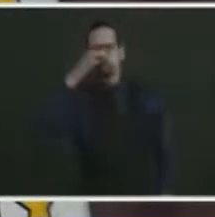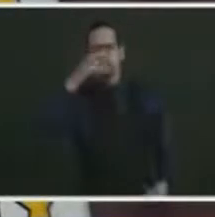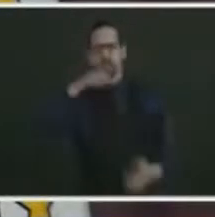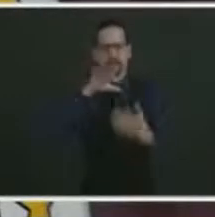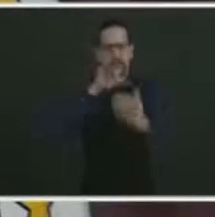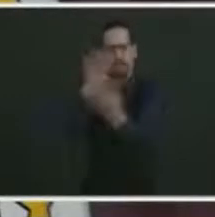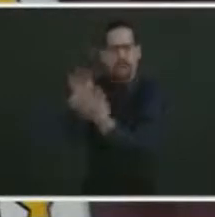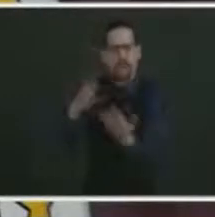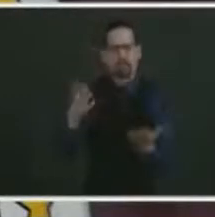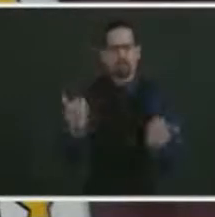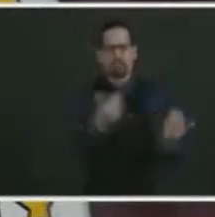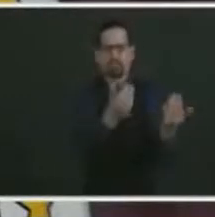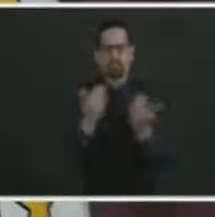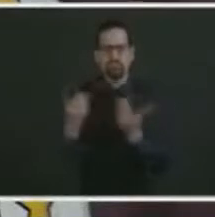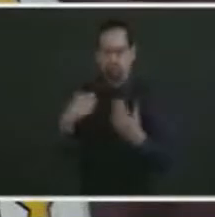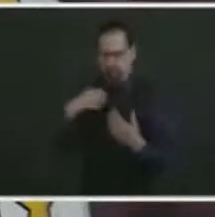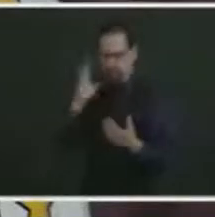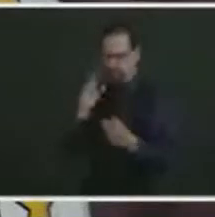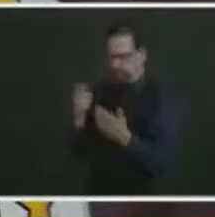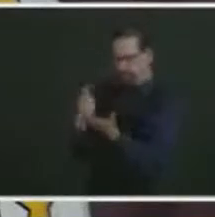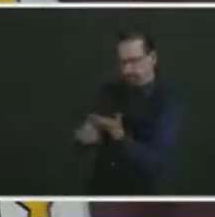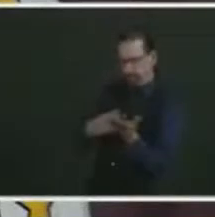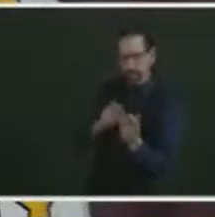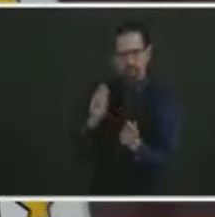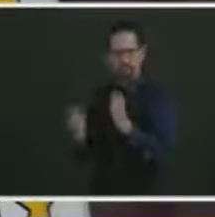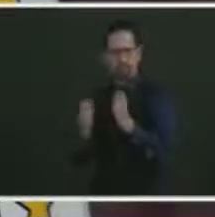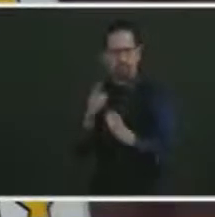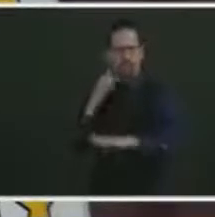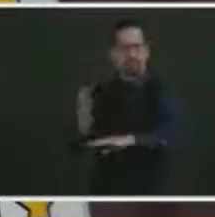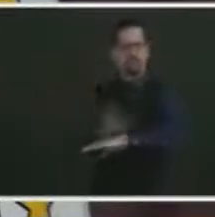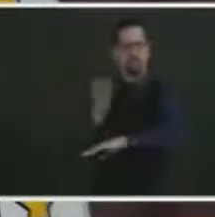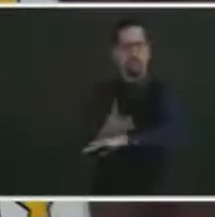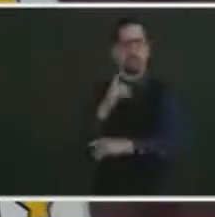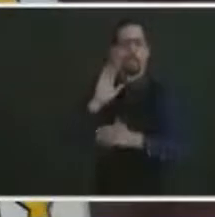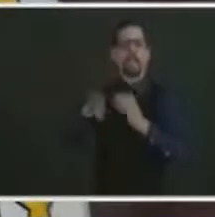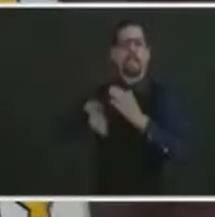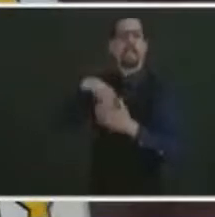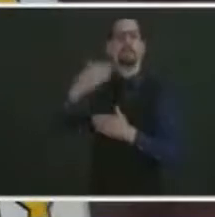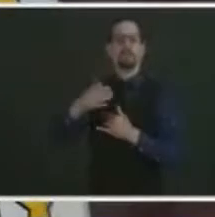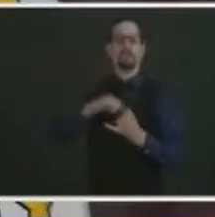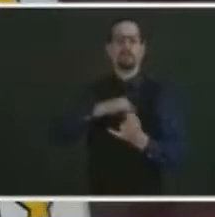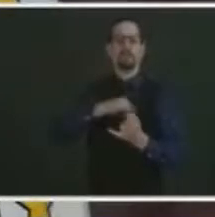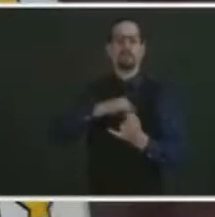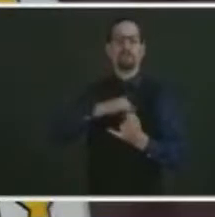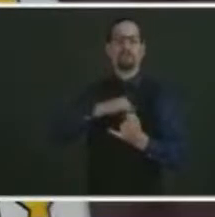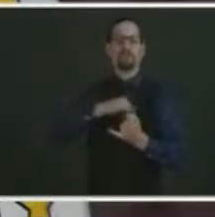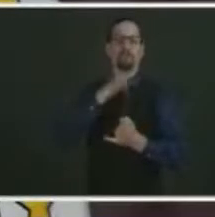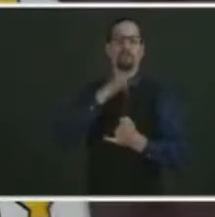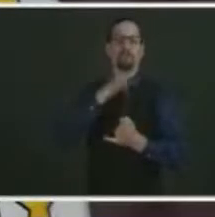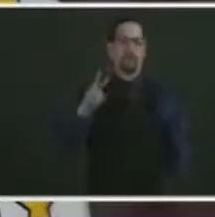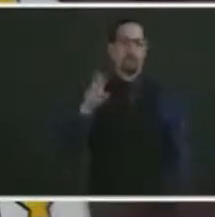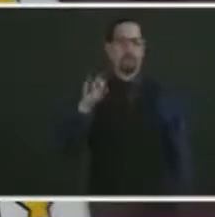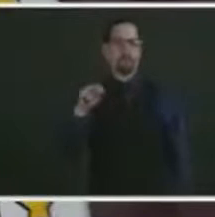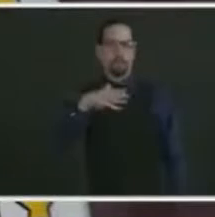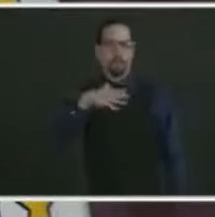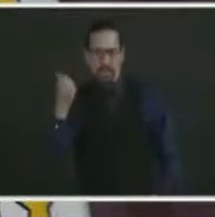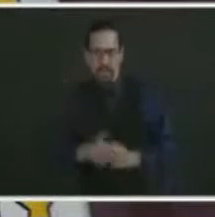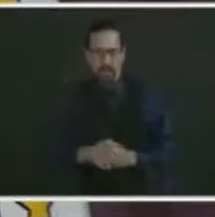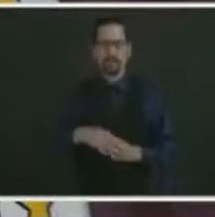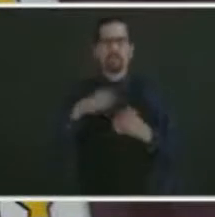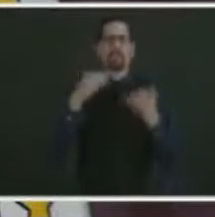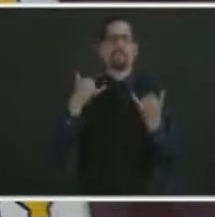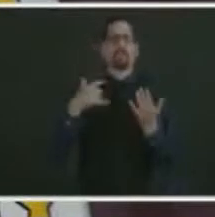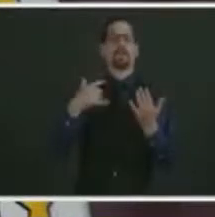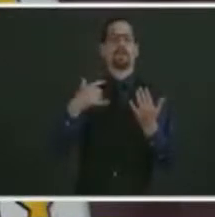all of our minds now as we as a nation see protests all over the country. And yesterday